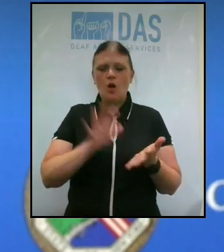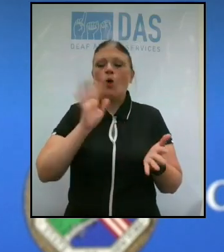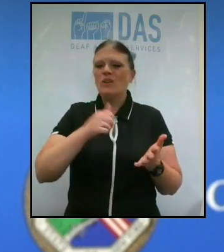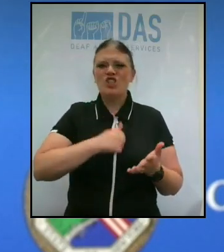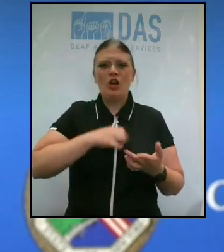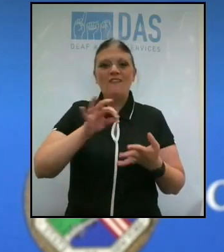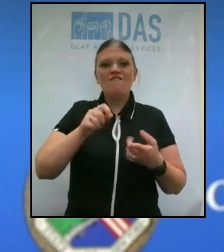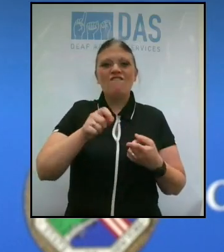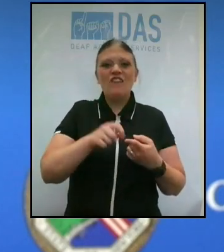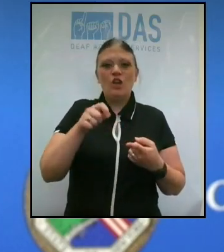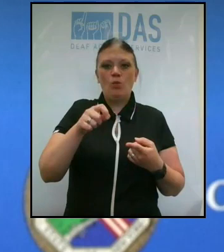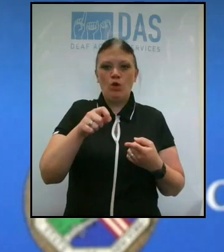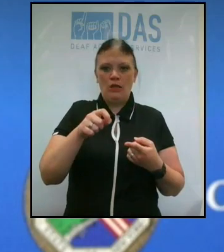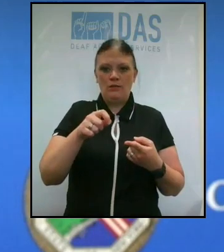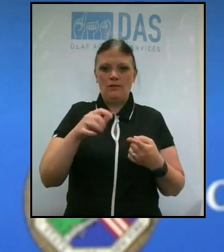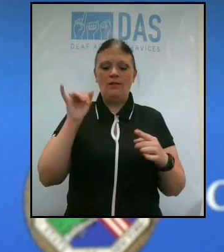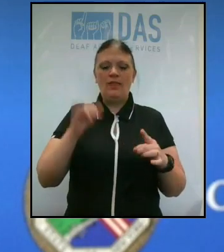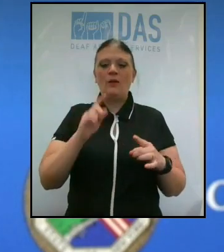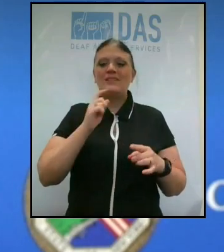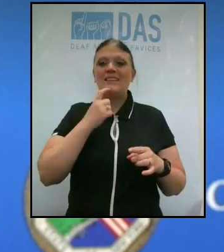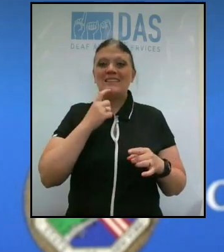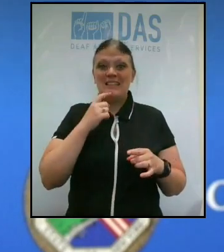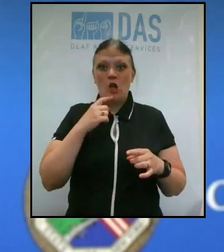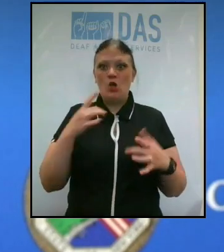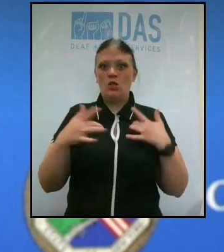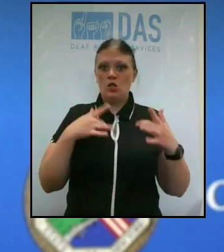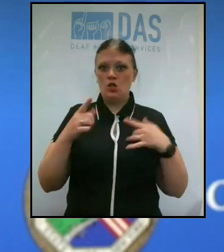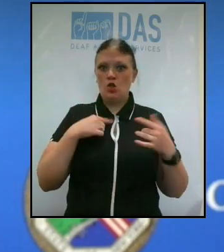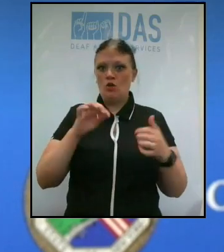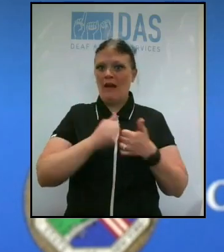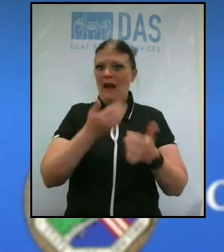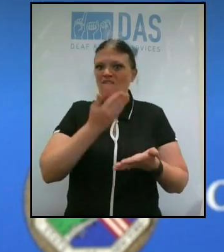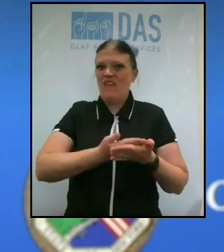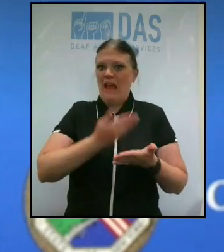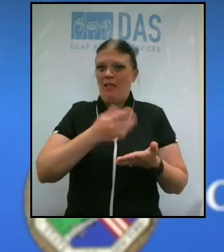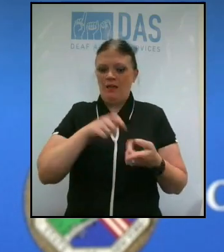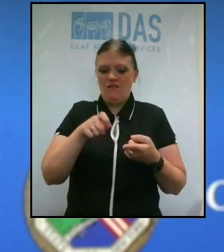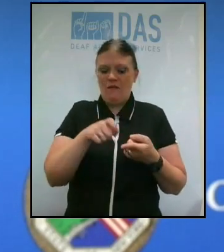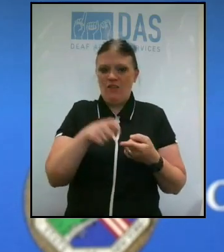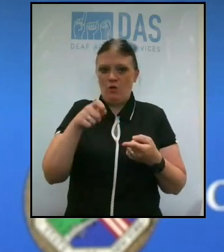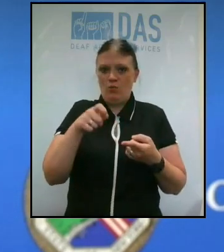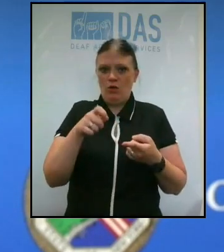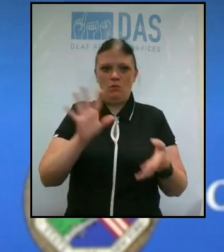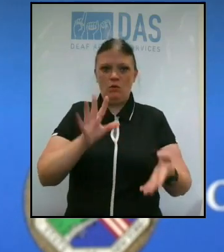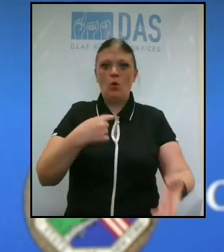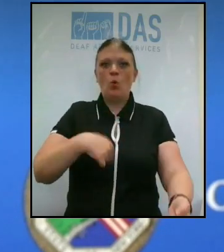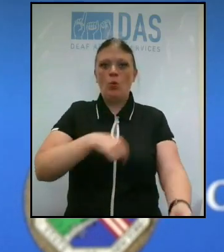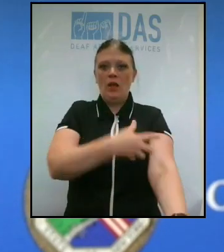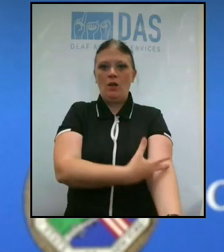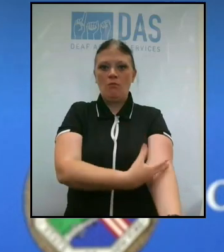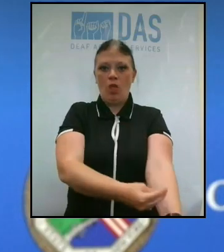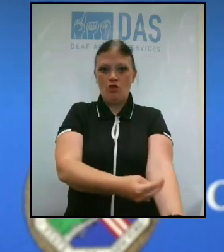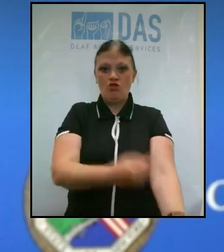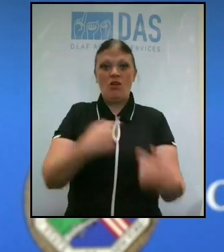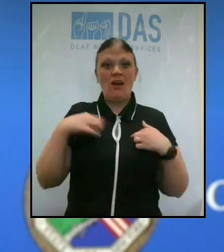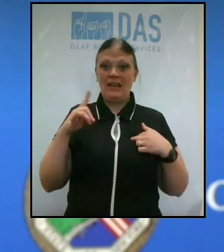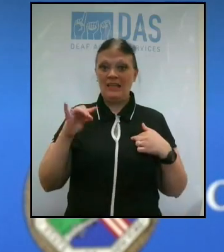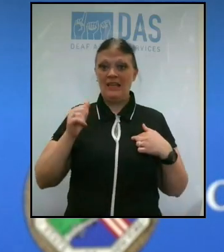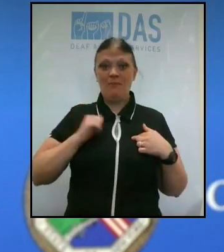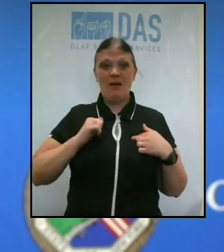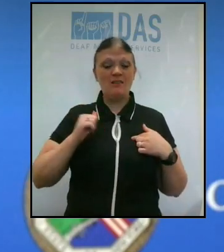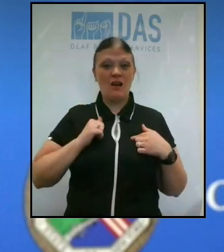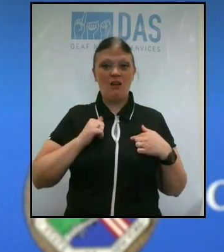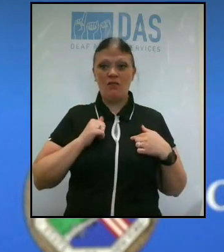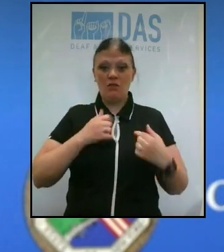fingerprint test, there's a serious concern about the validity of those tests. We do a blood draw test. I had it myself. They fill